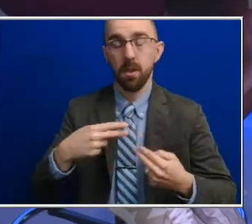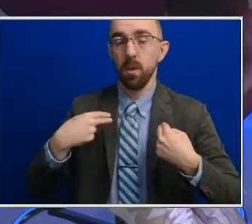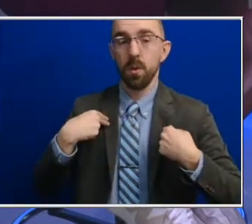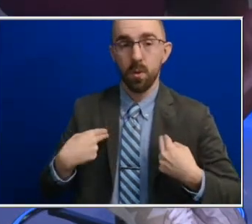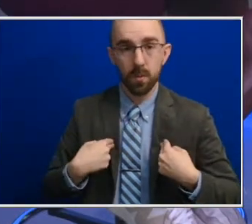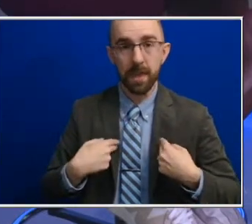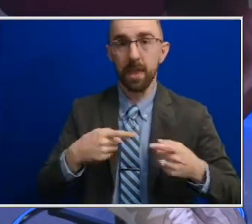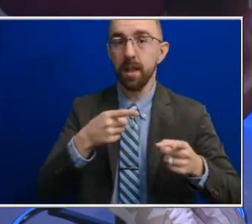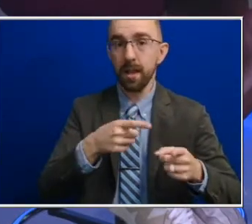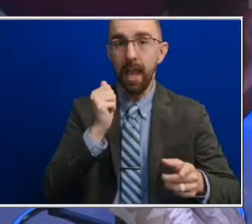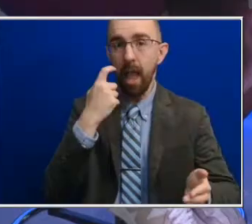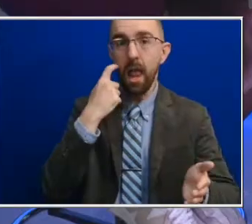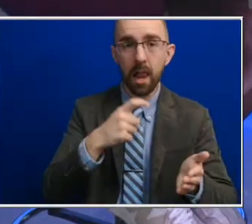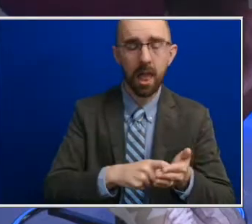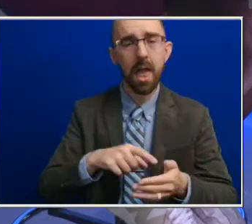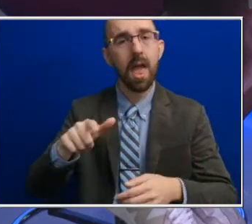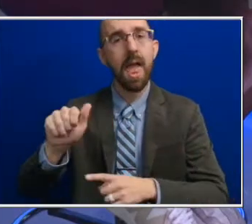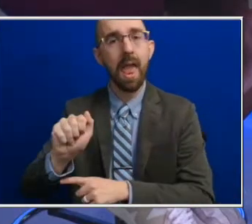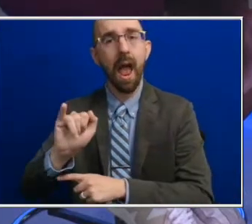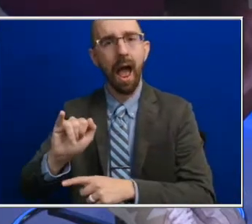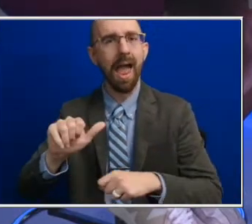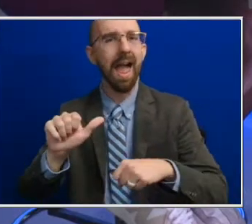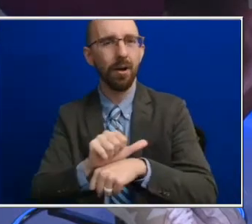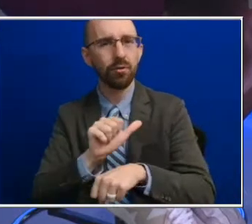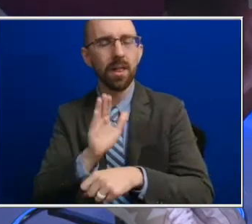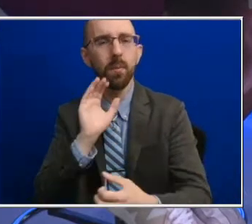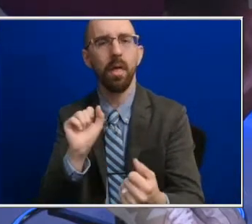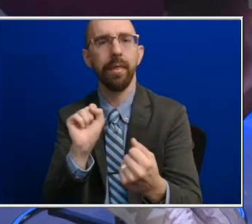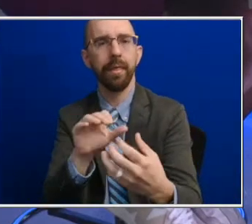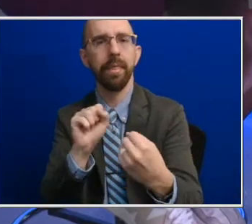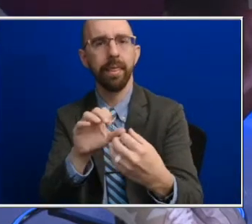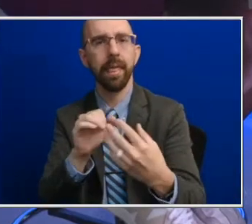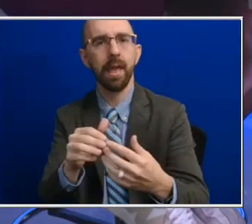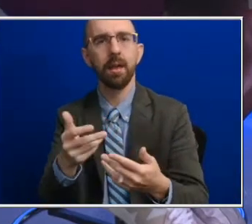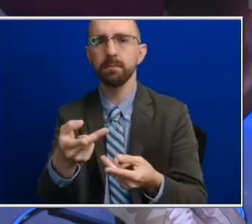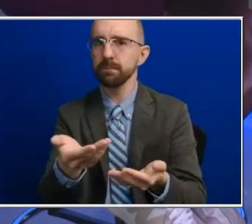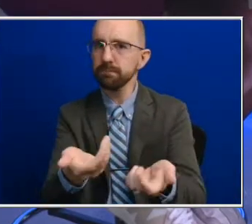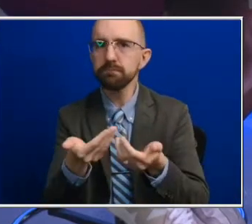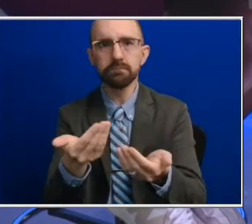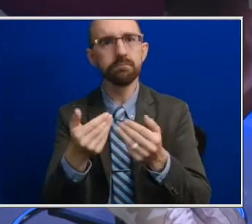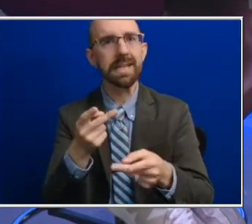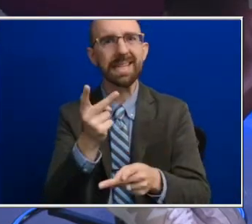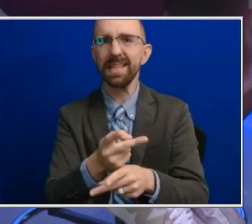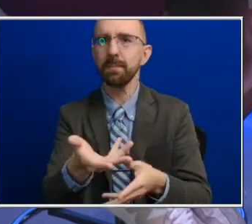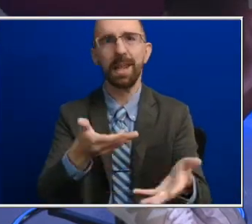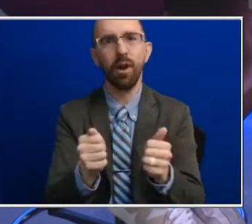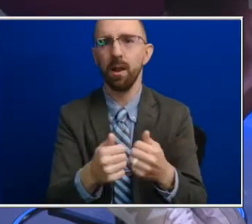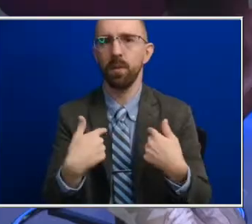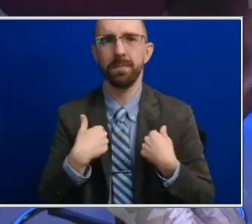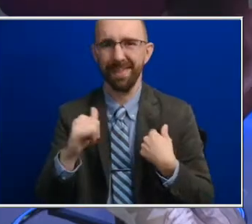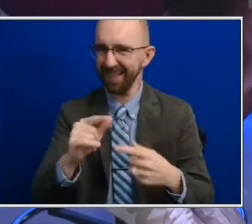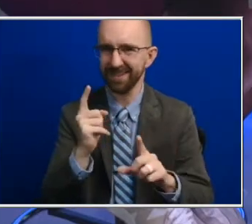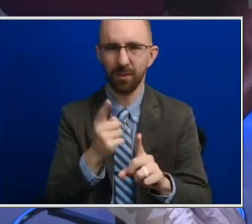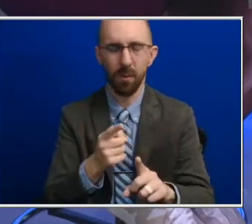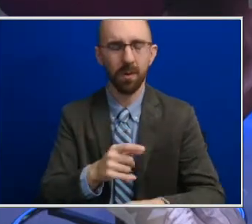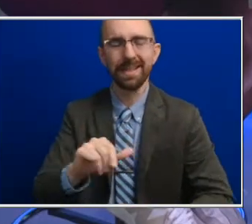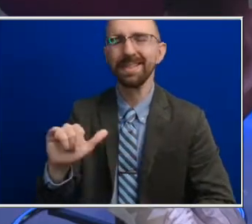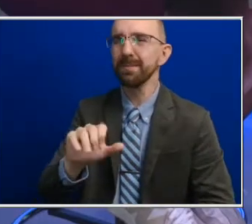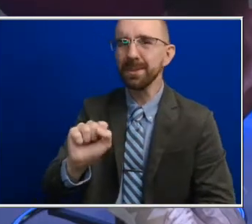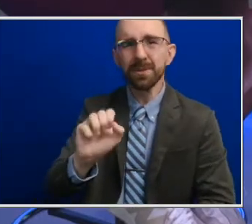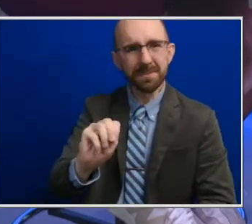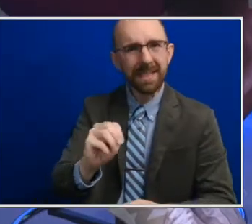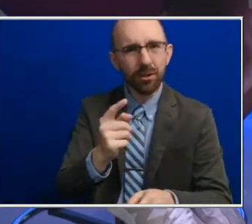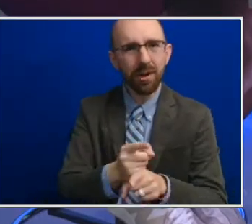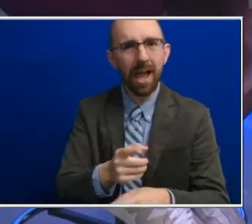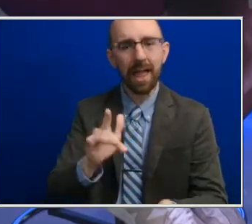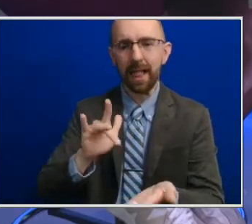algorithm designed to give you feedback that's going to make you continue to engage with this device. That's what it's there for. Just like social media, it wants you to keep clicking,